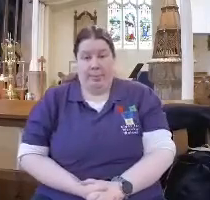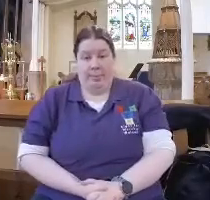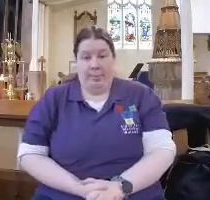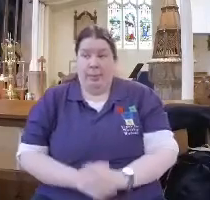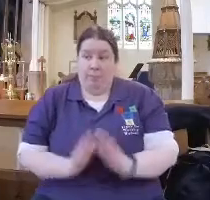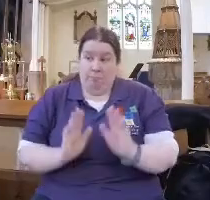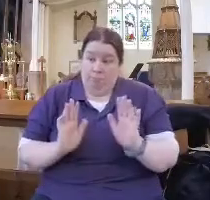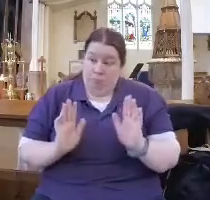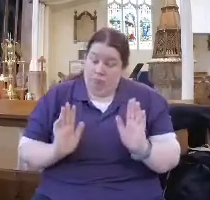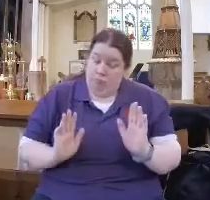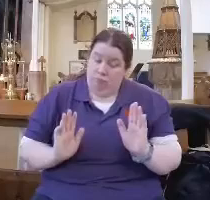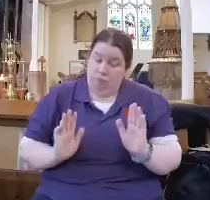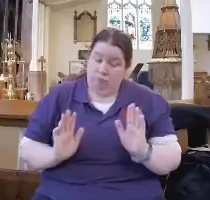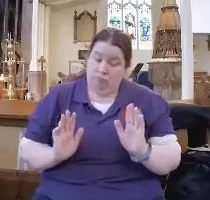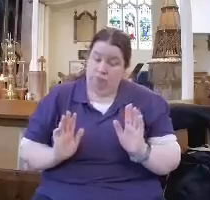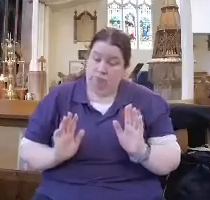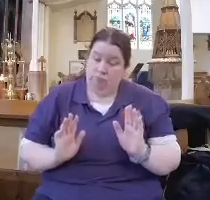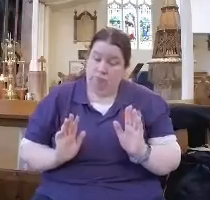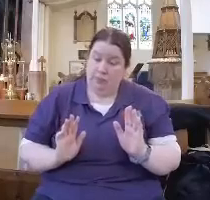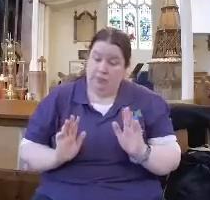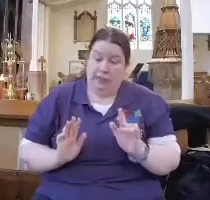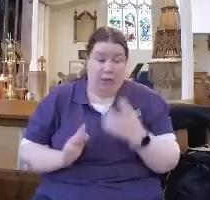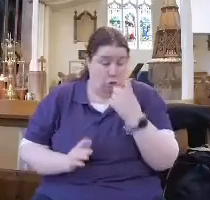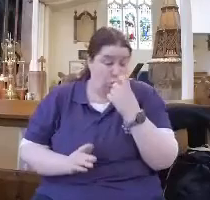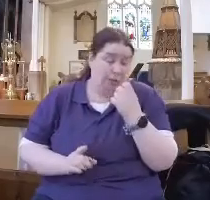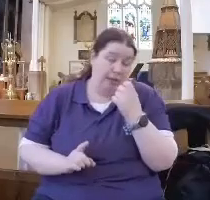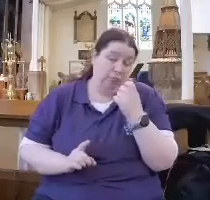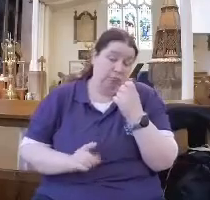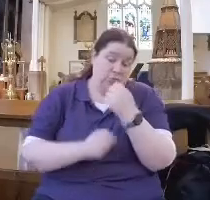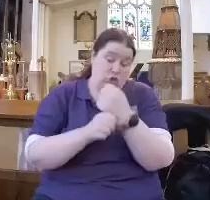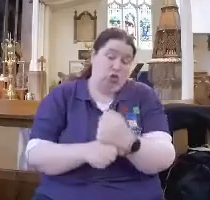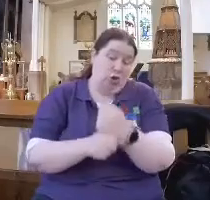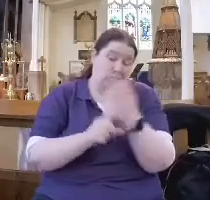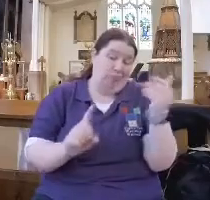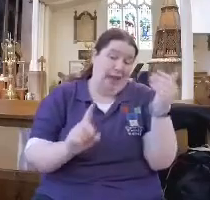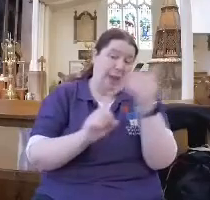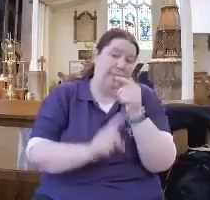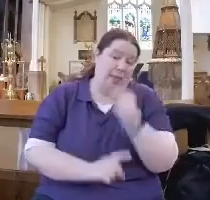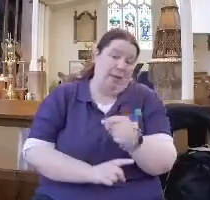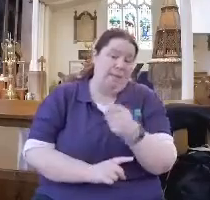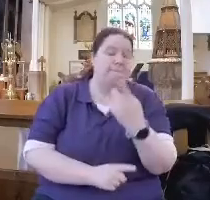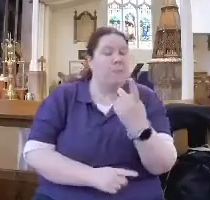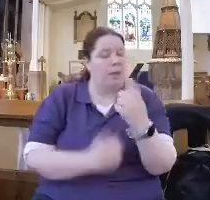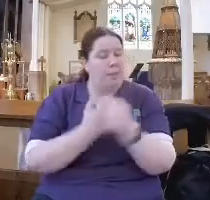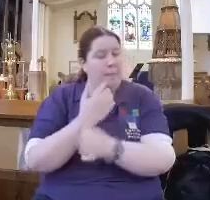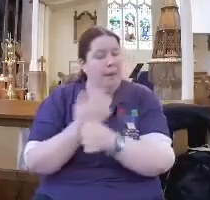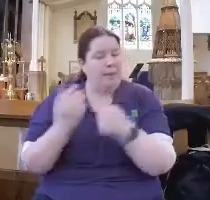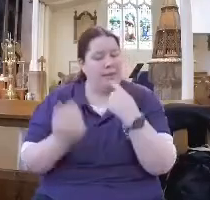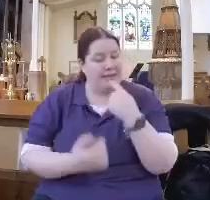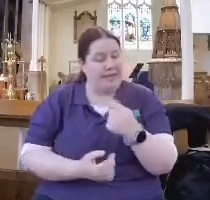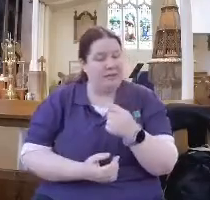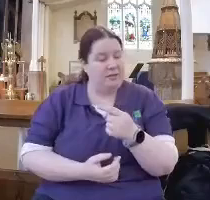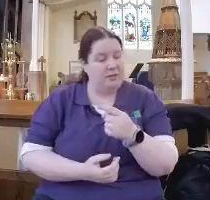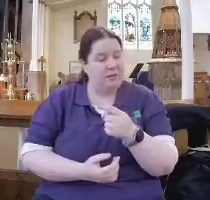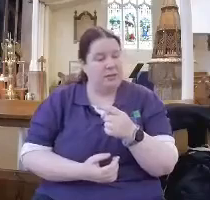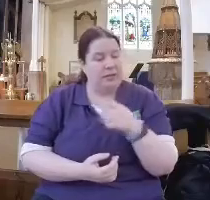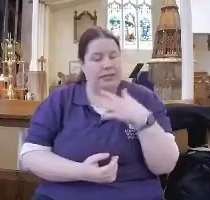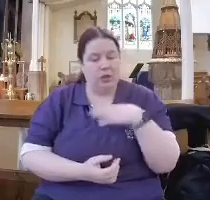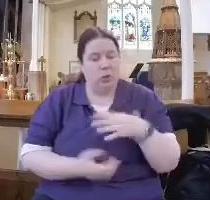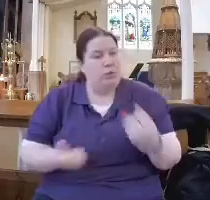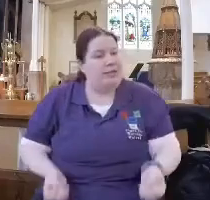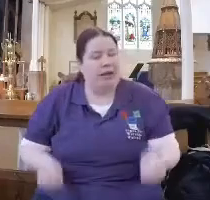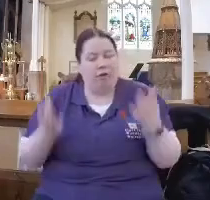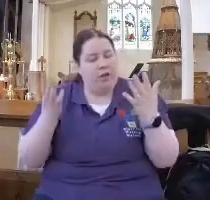Don't get me wrong, it's something which can often be aimed at the church today. And yet the Bible tells us that God doesn't want